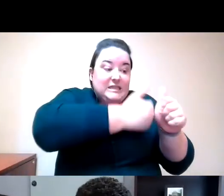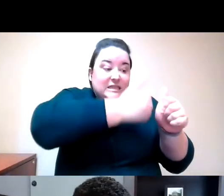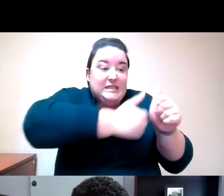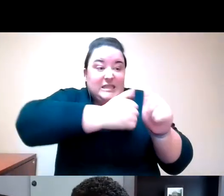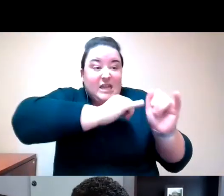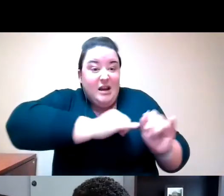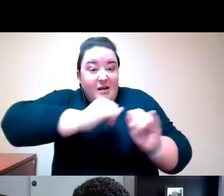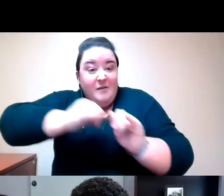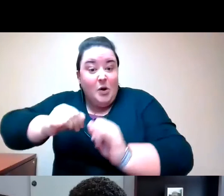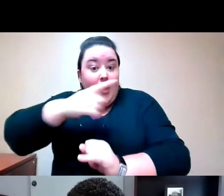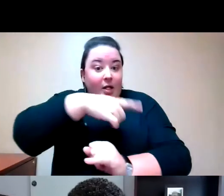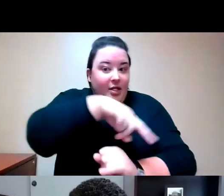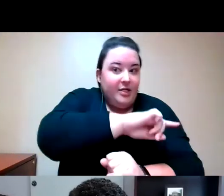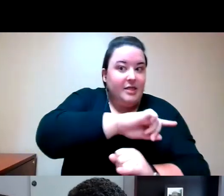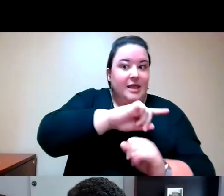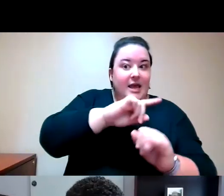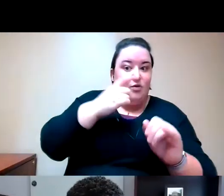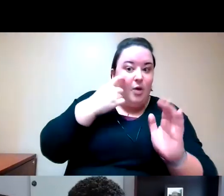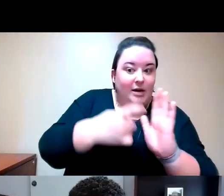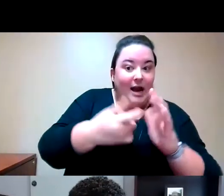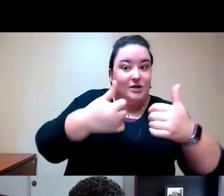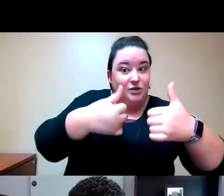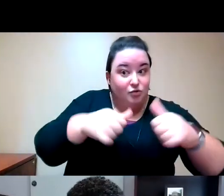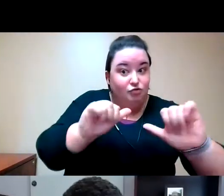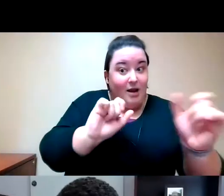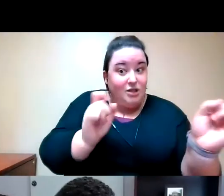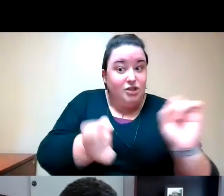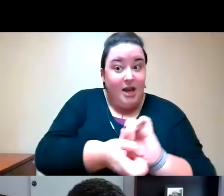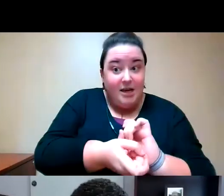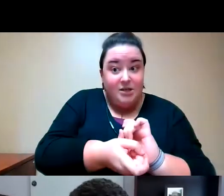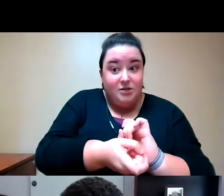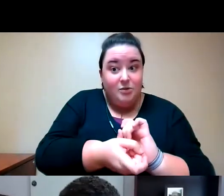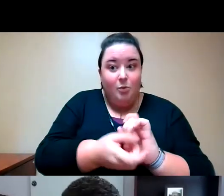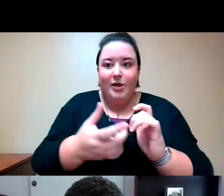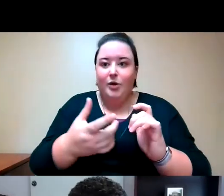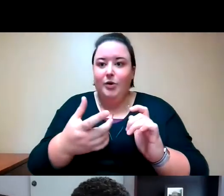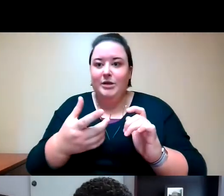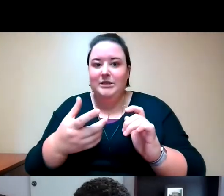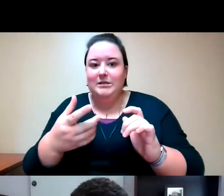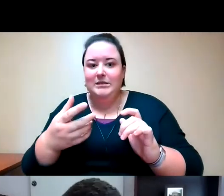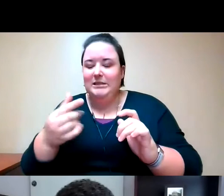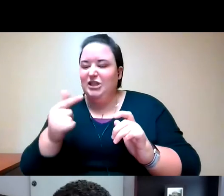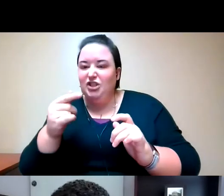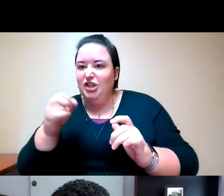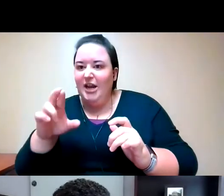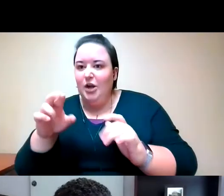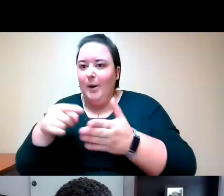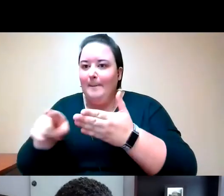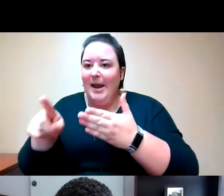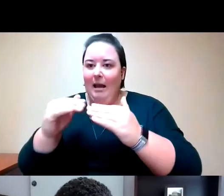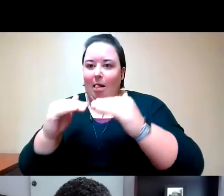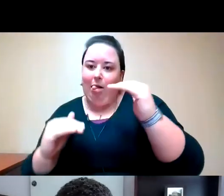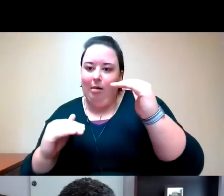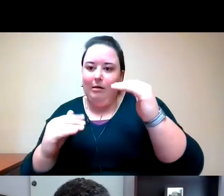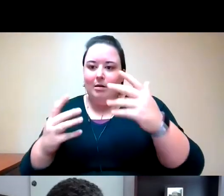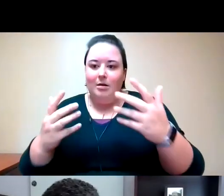equity, whether it's gender pay equality, whether it's disability, whatever that demographic is, I